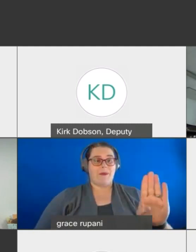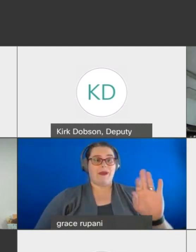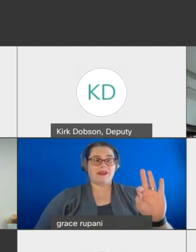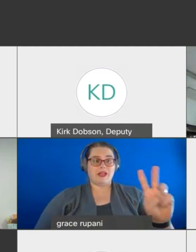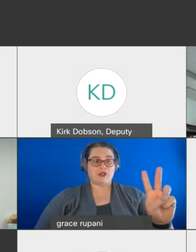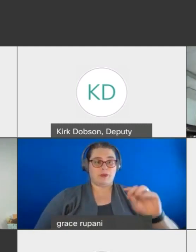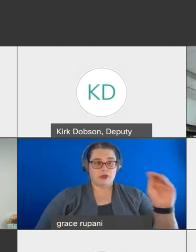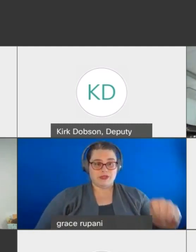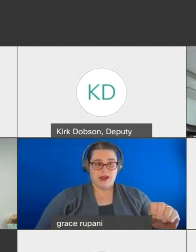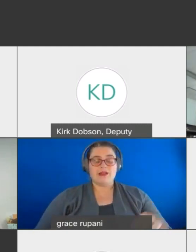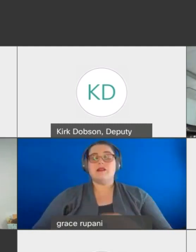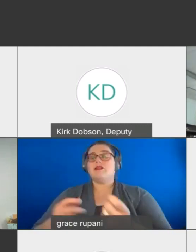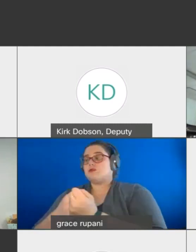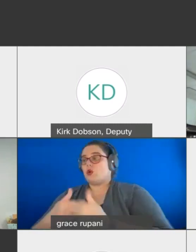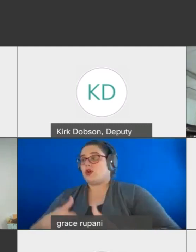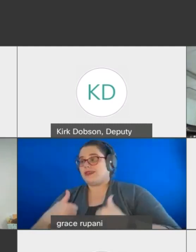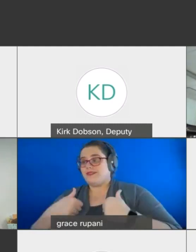at 78%.